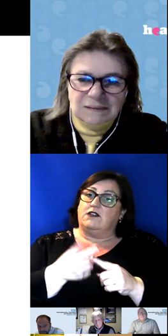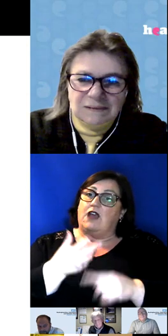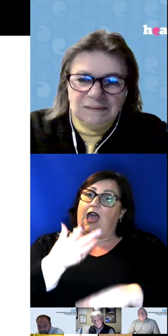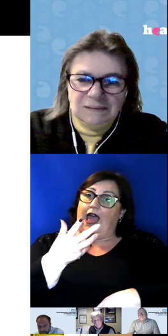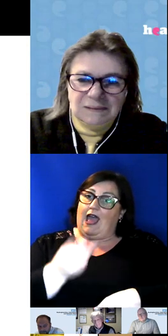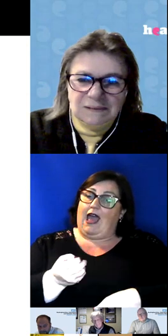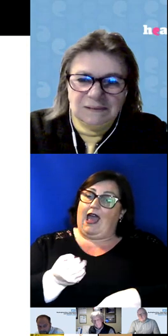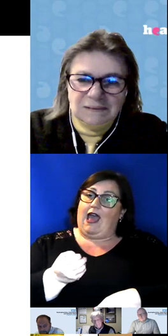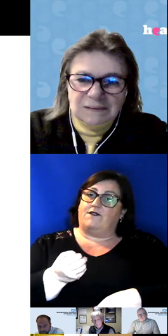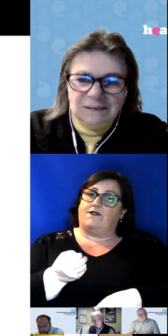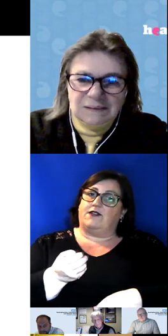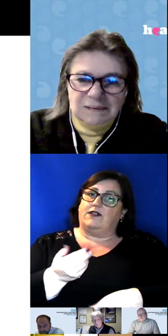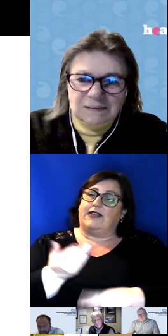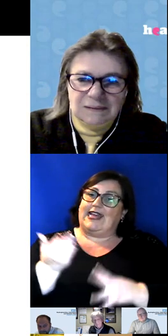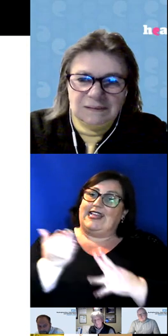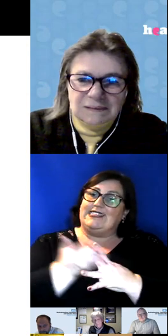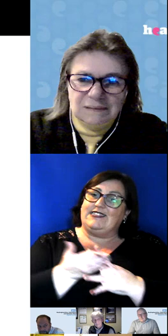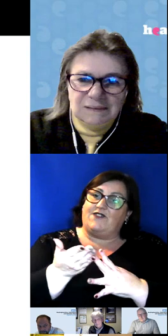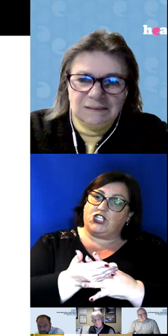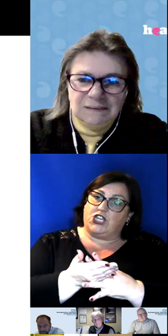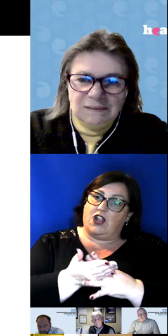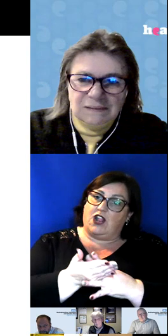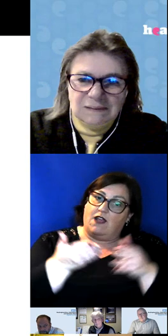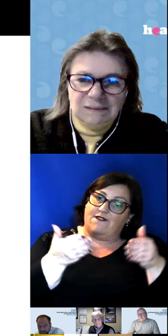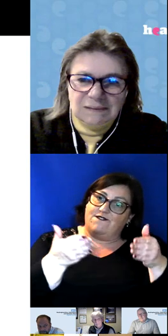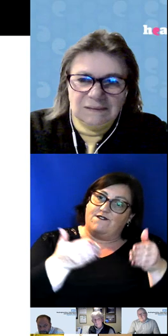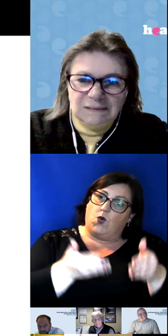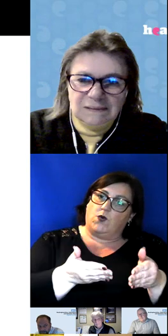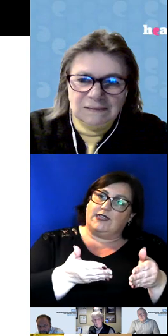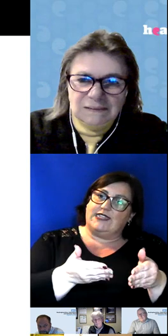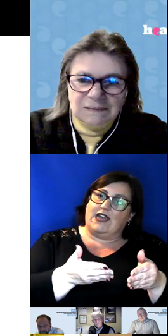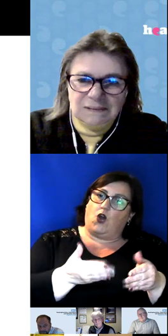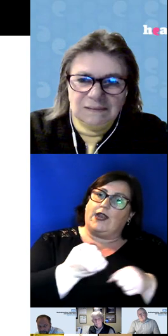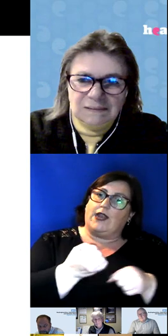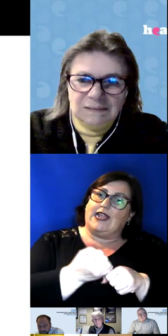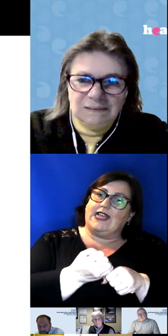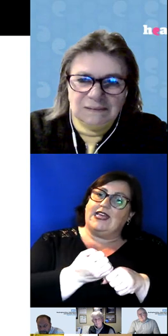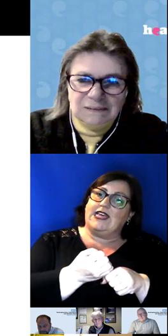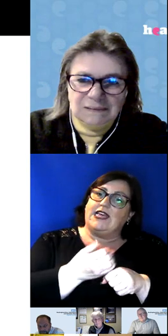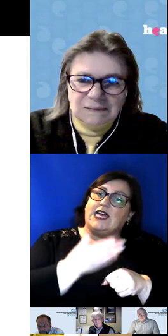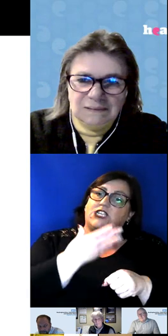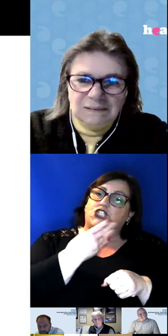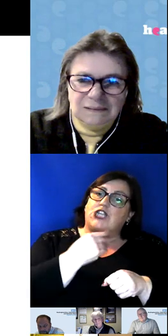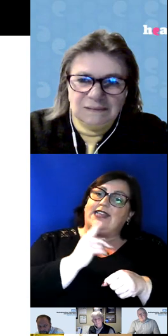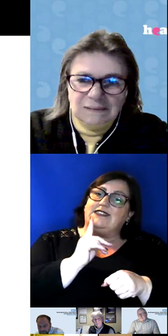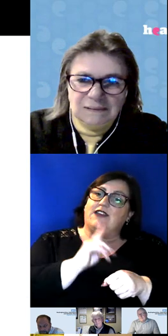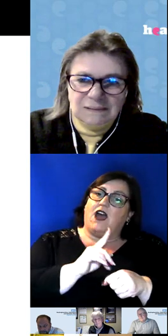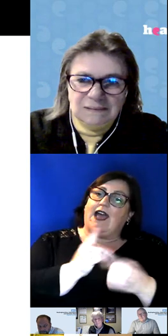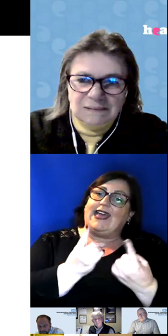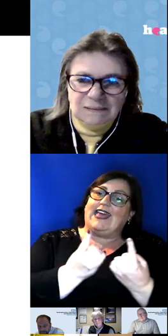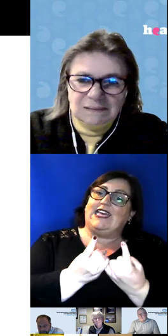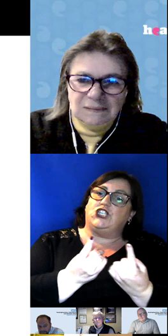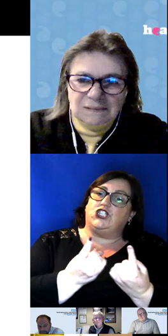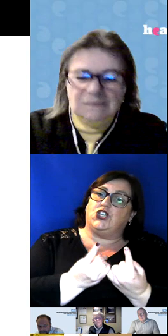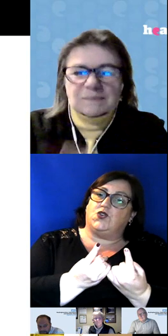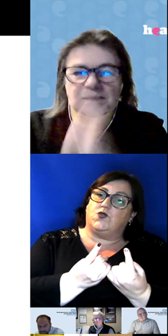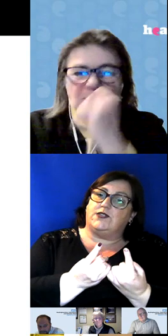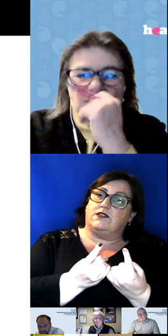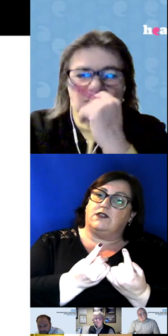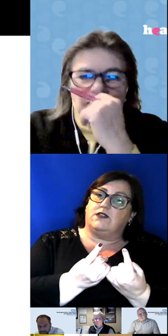specifically at gender issues in surgical surge, adversely